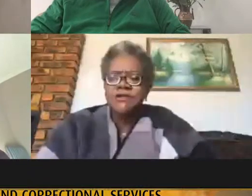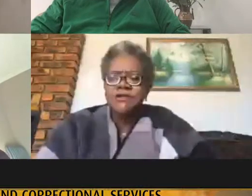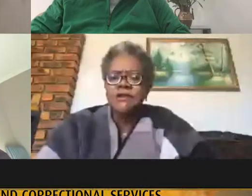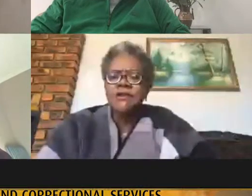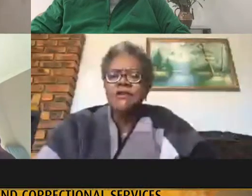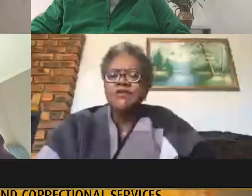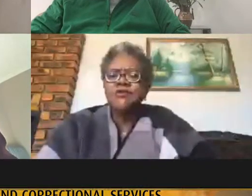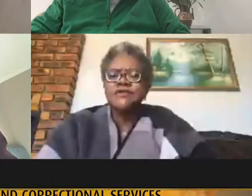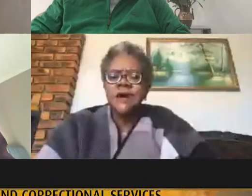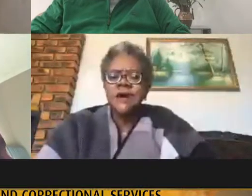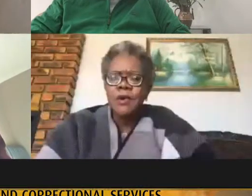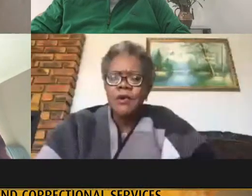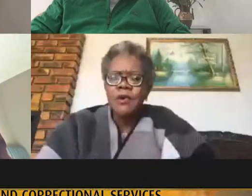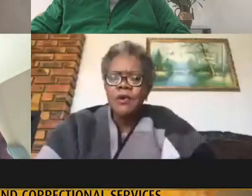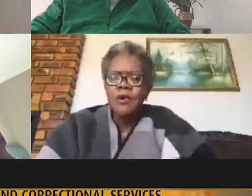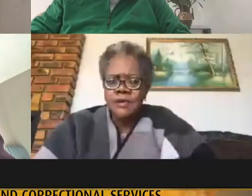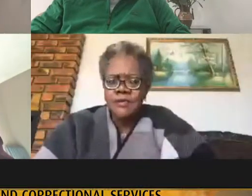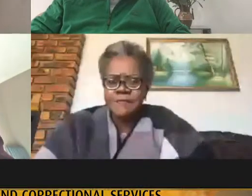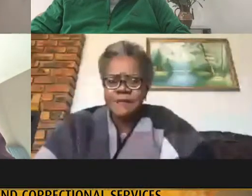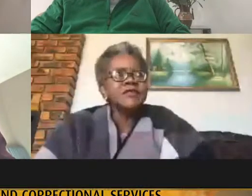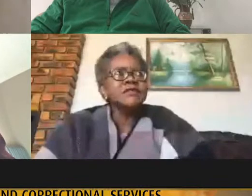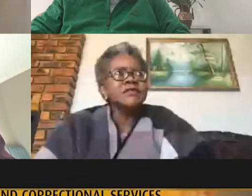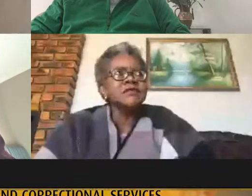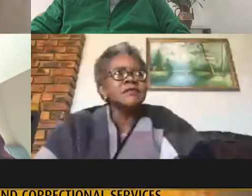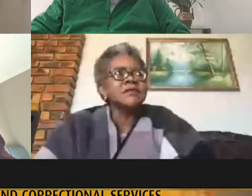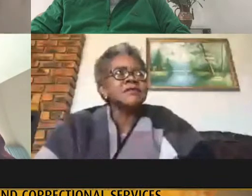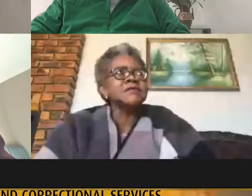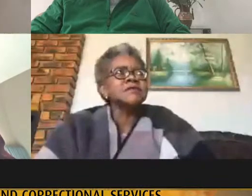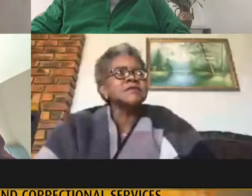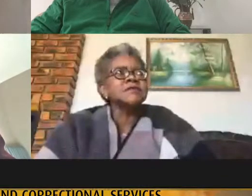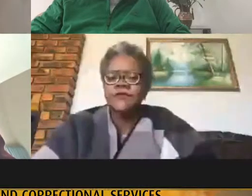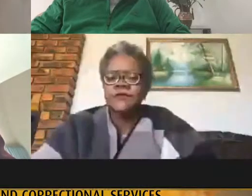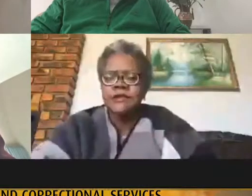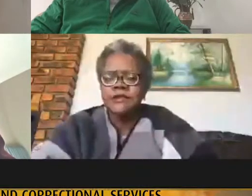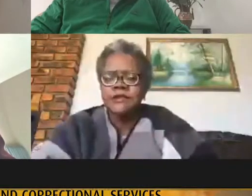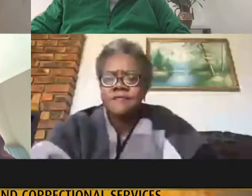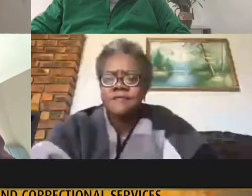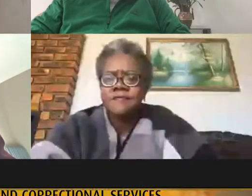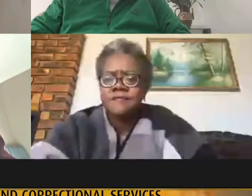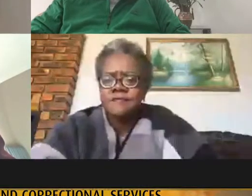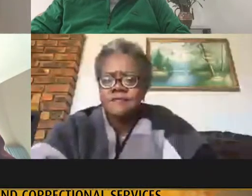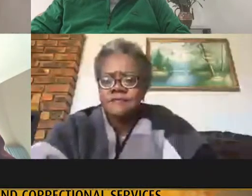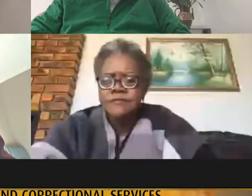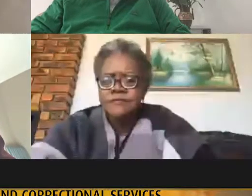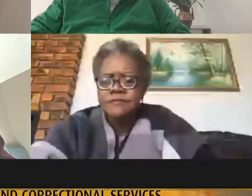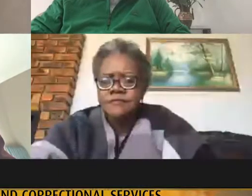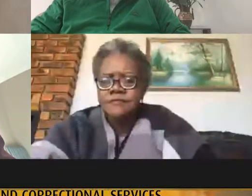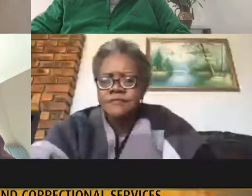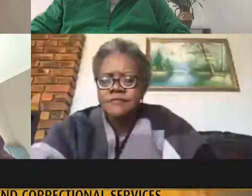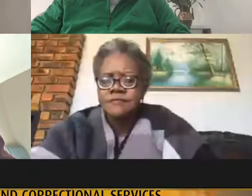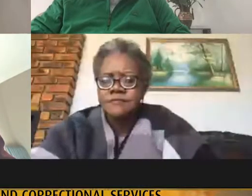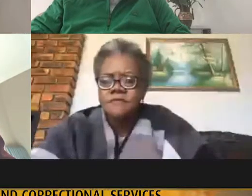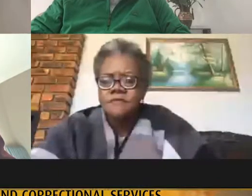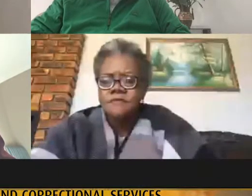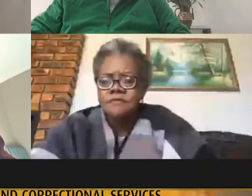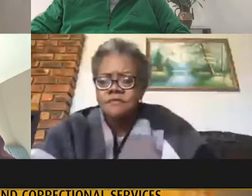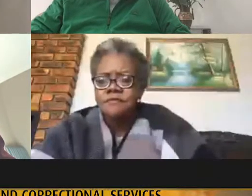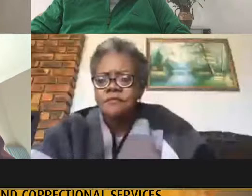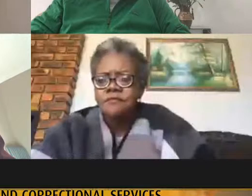my hand, Chair, to support the suspension, Chairperson. Thank you very much. Thank